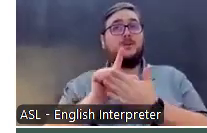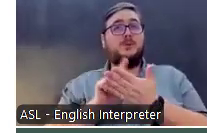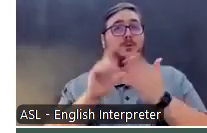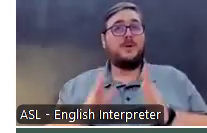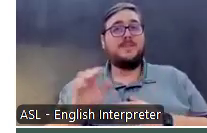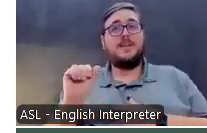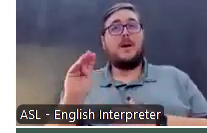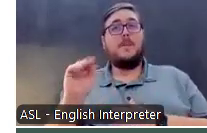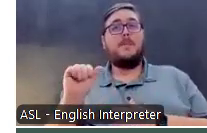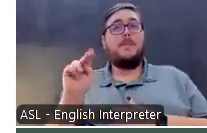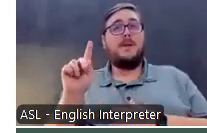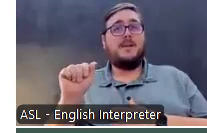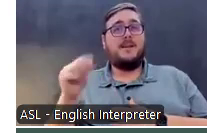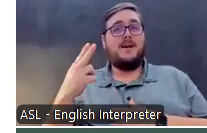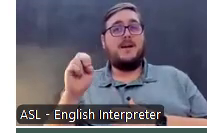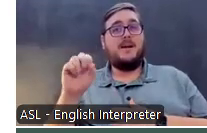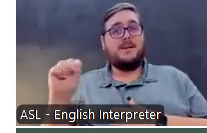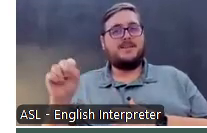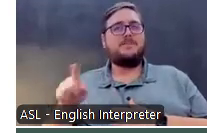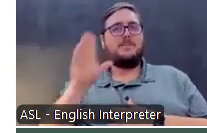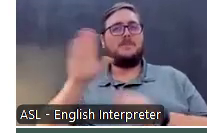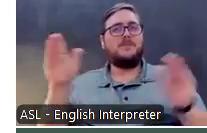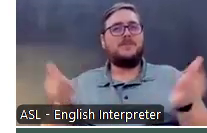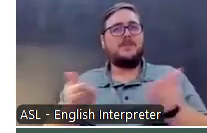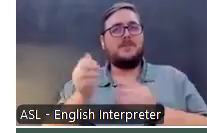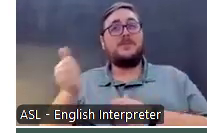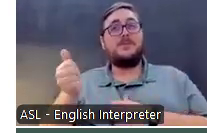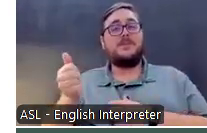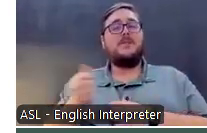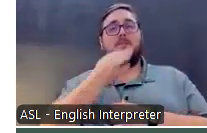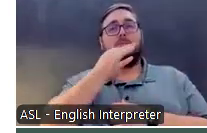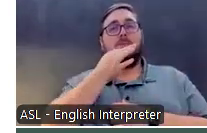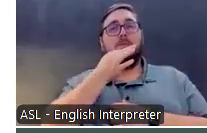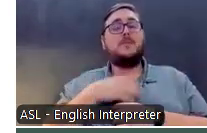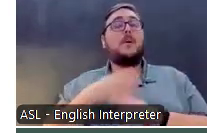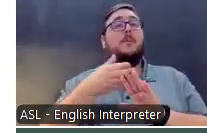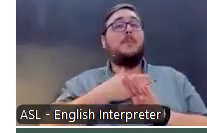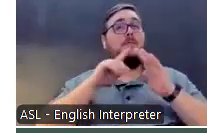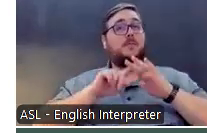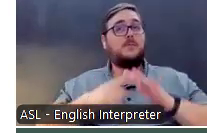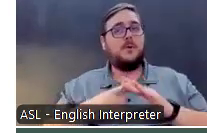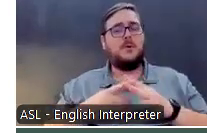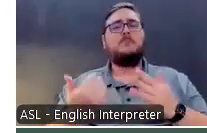her introduce herself in just a minute. A few things to go over with you before we get started.